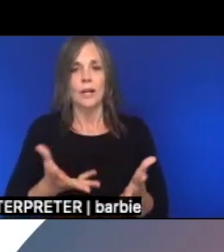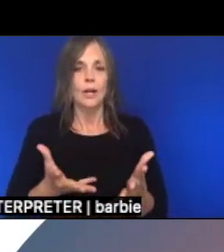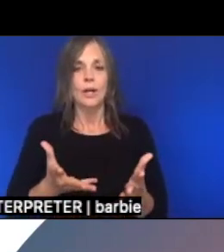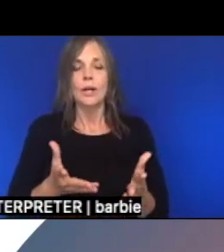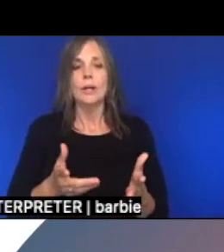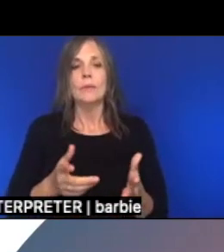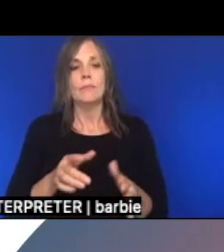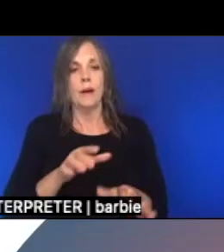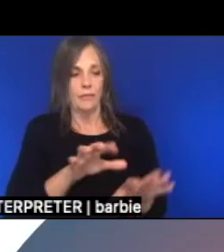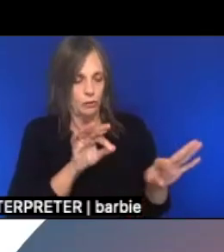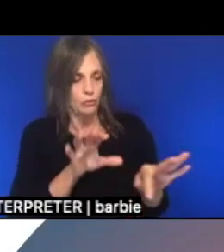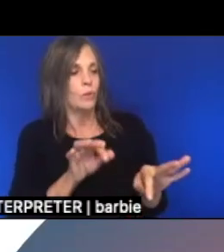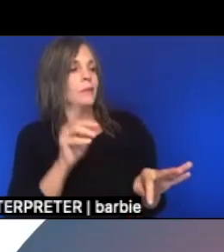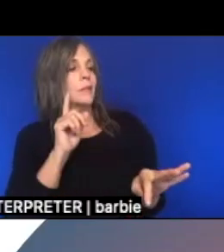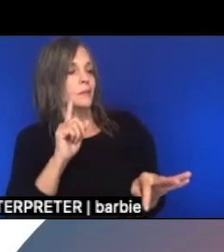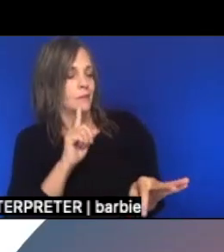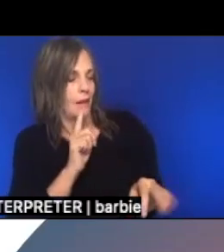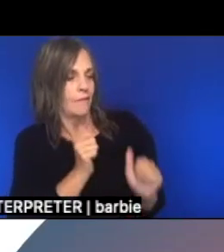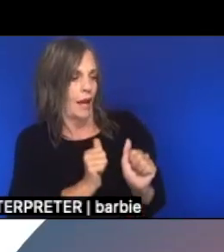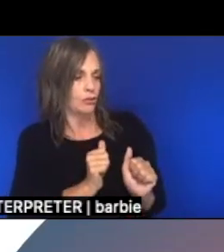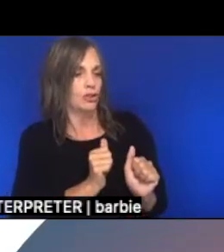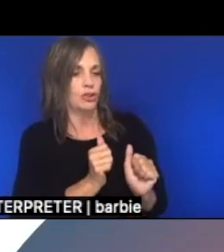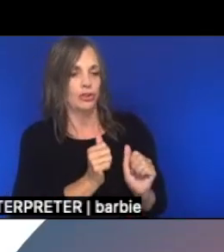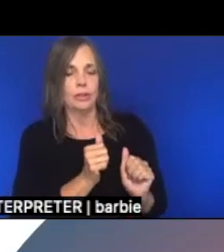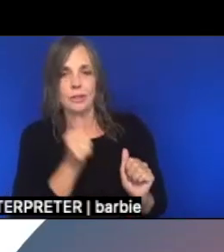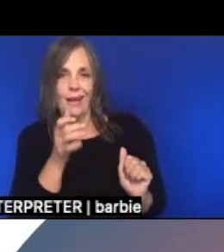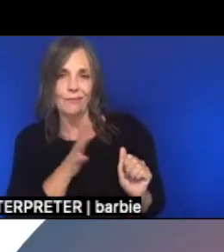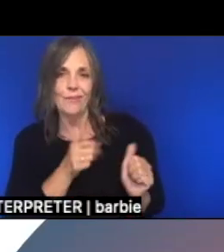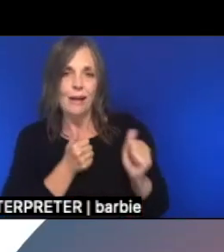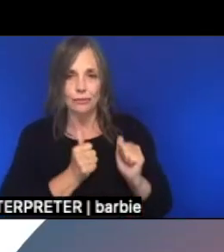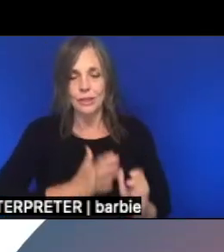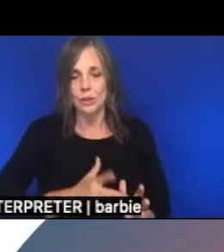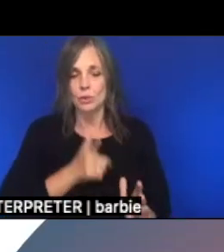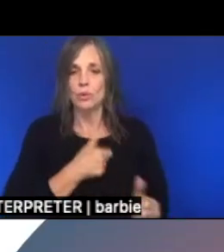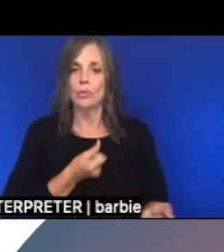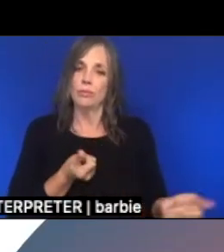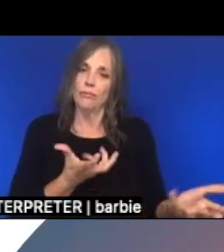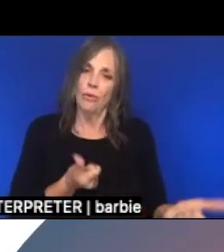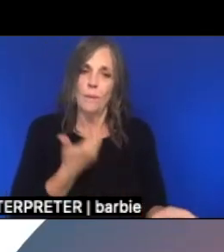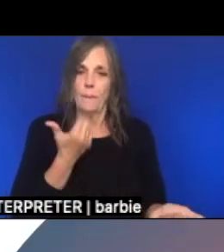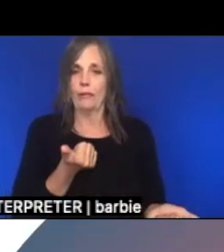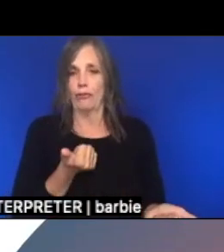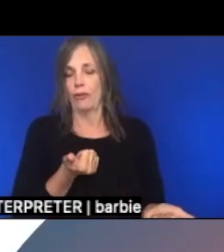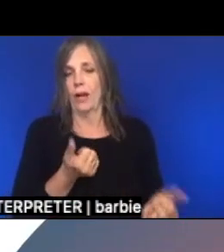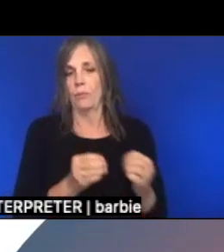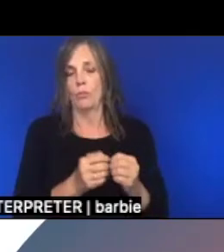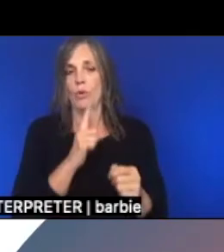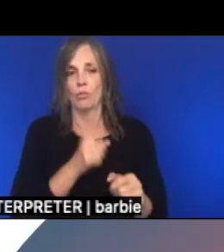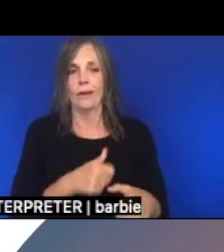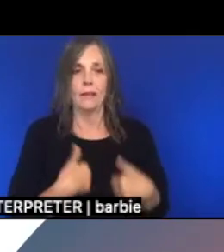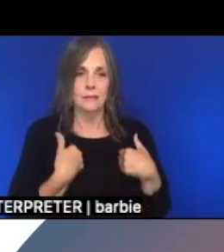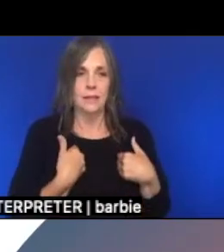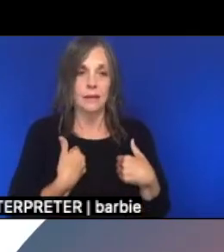actors and actresses who are deaf and who can perform much better and much realistic. If you are into German